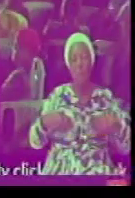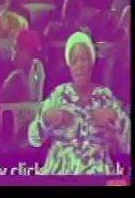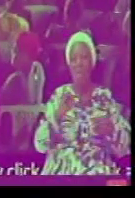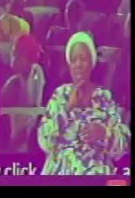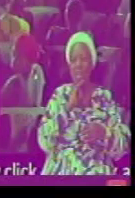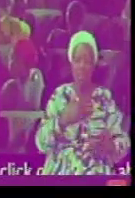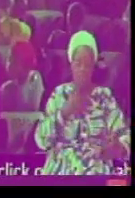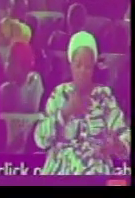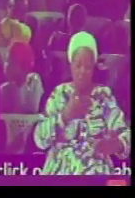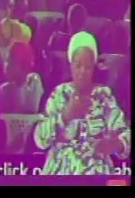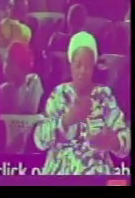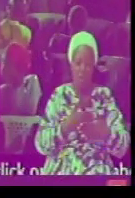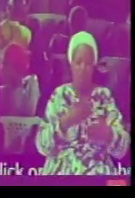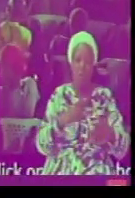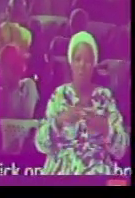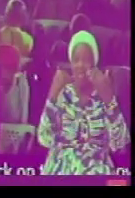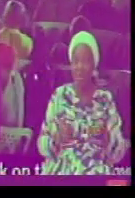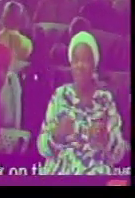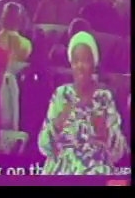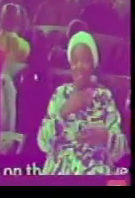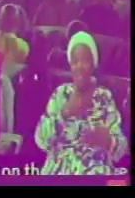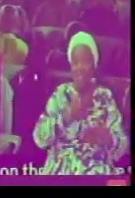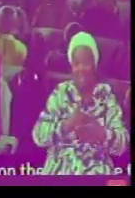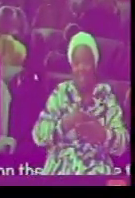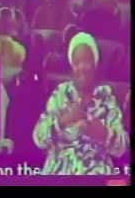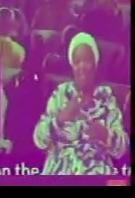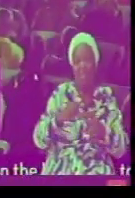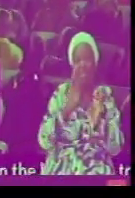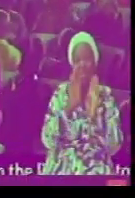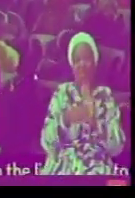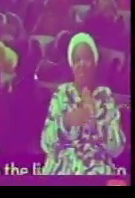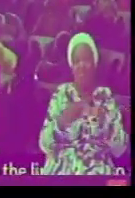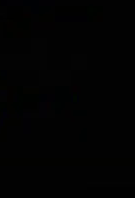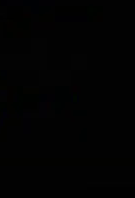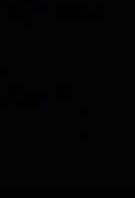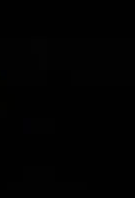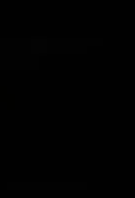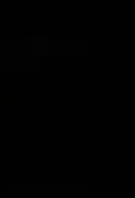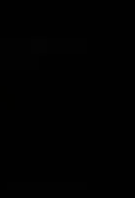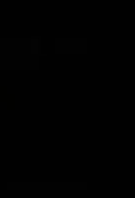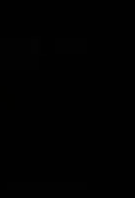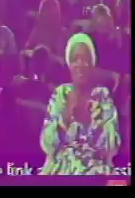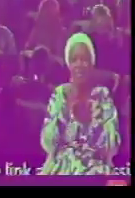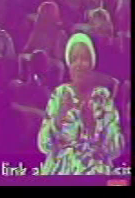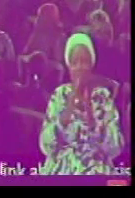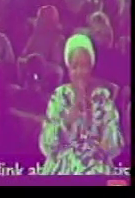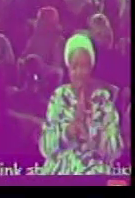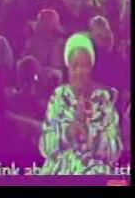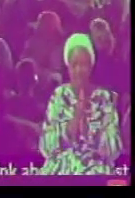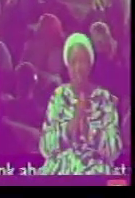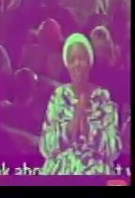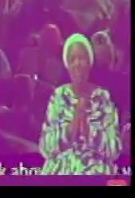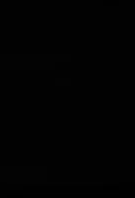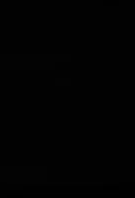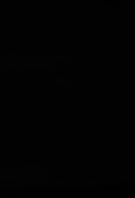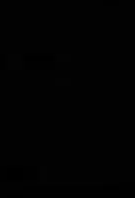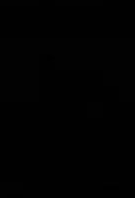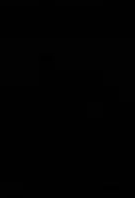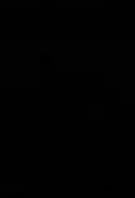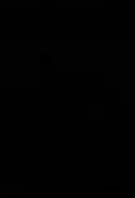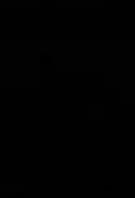for healing is close near at the door. Are you here? Quite warm, amen.